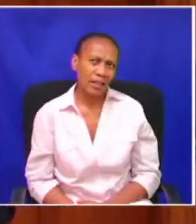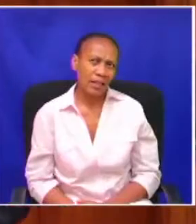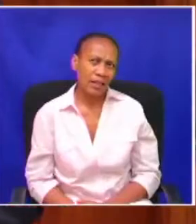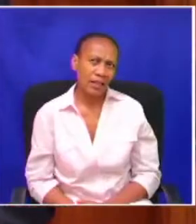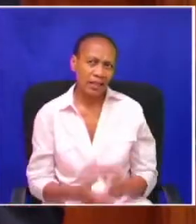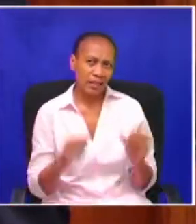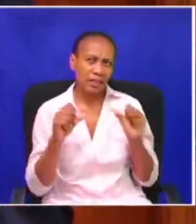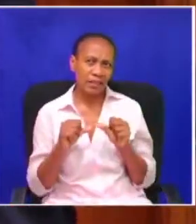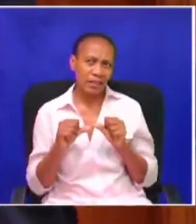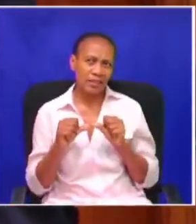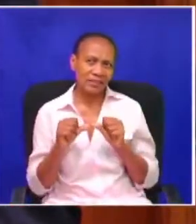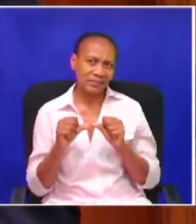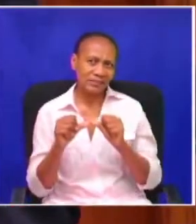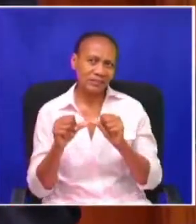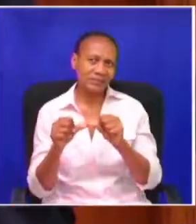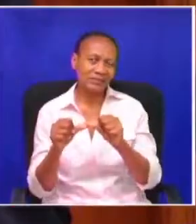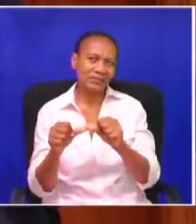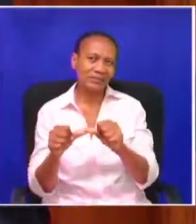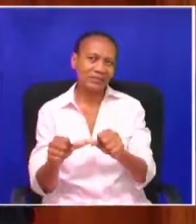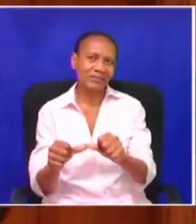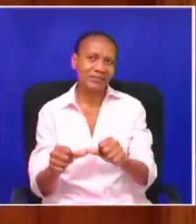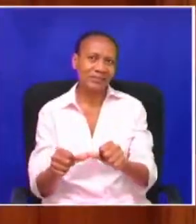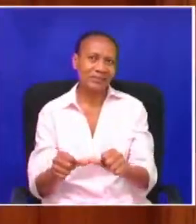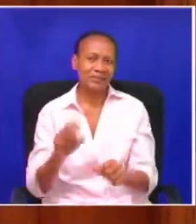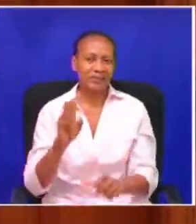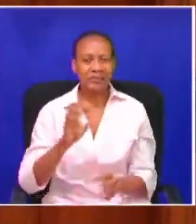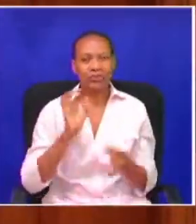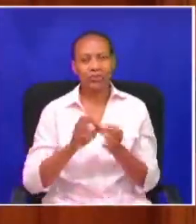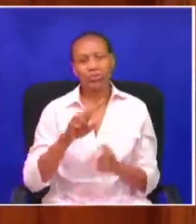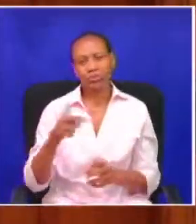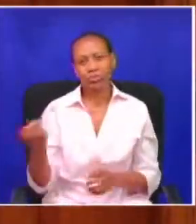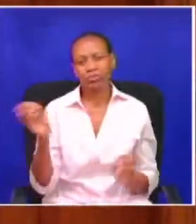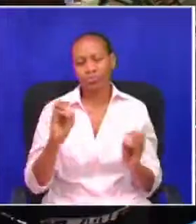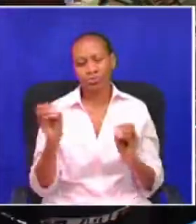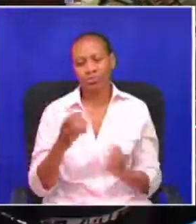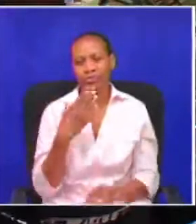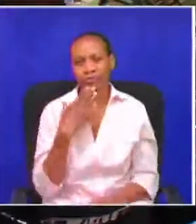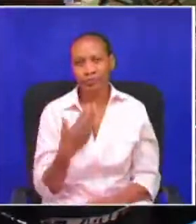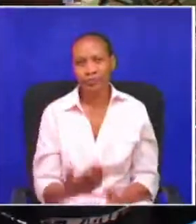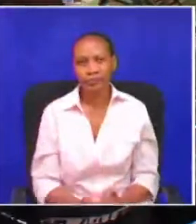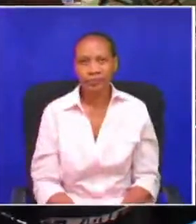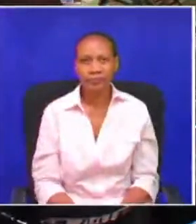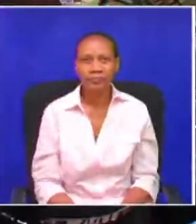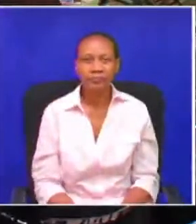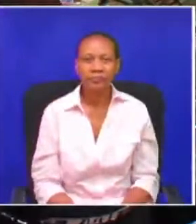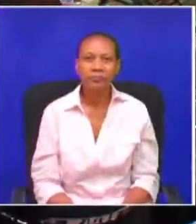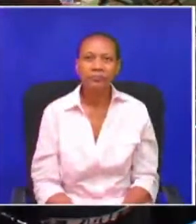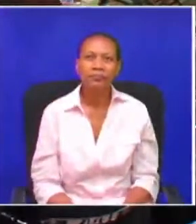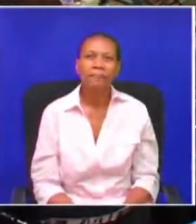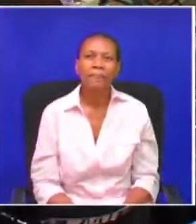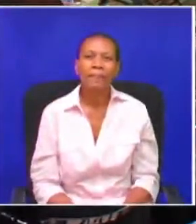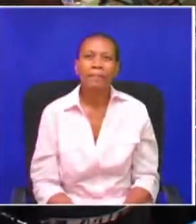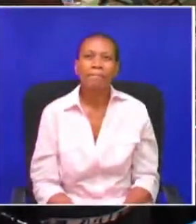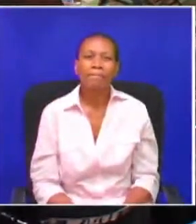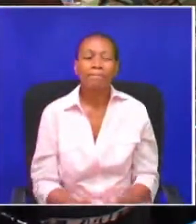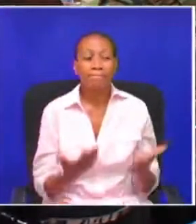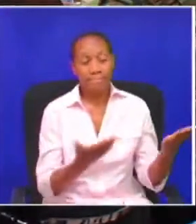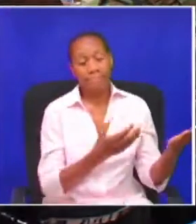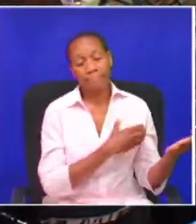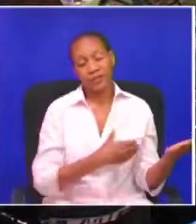summit izayo ingajongelwa ntweni. Inkosi mhlali ngaphambili. Enkosi lungehloniphekileyo